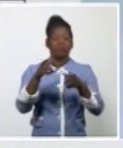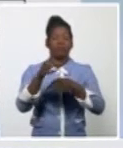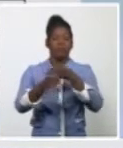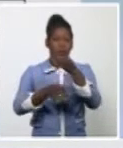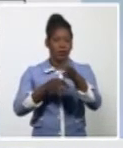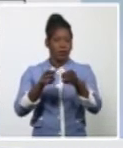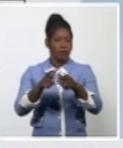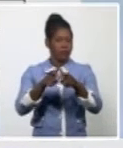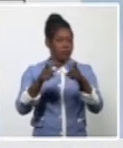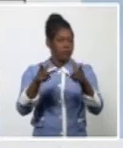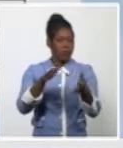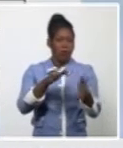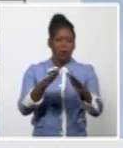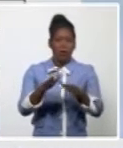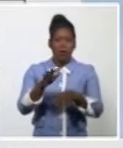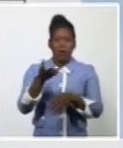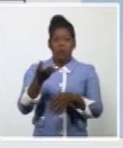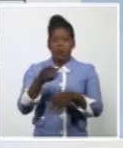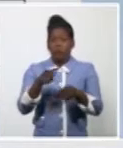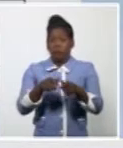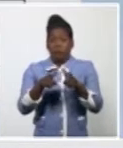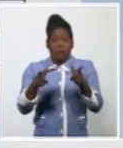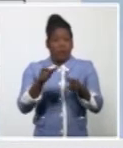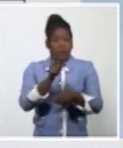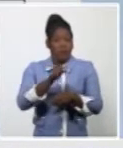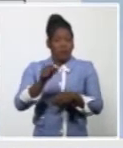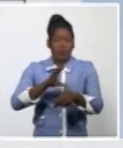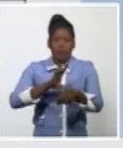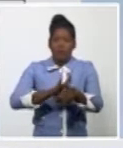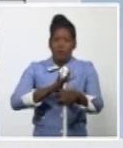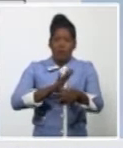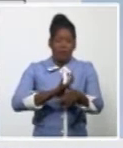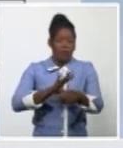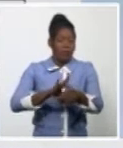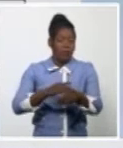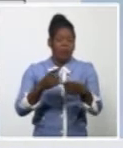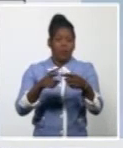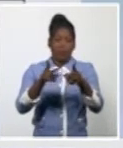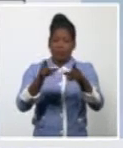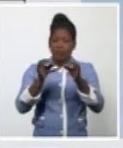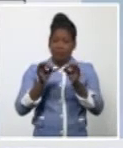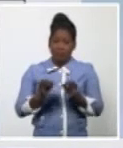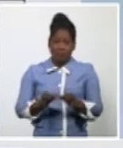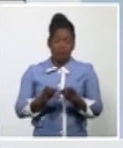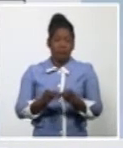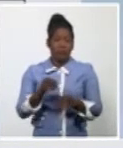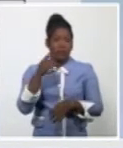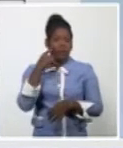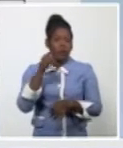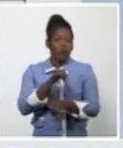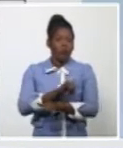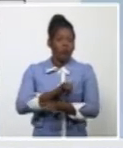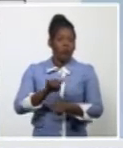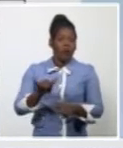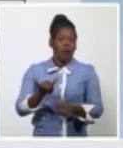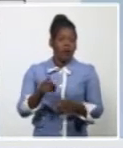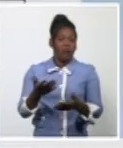are used to this type of figures. But this is really a very